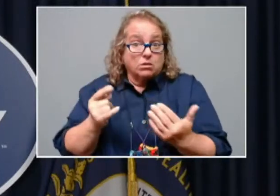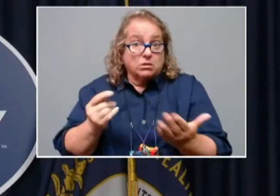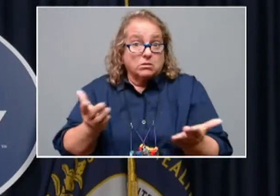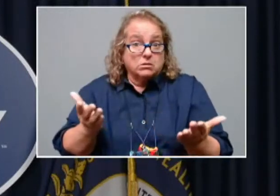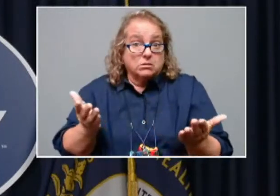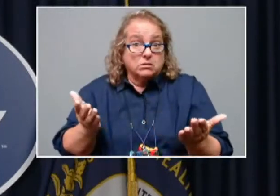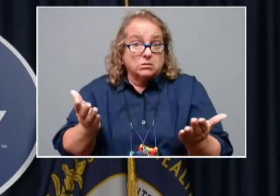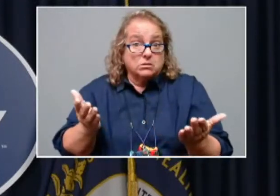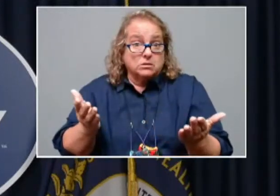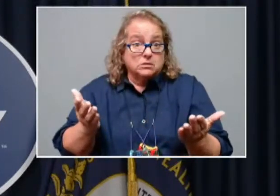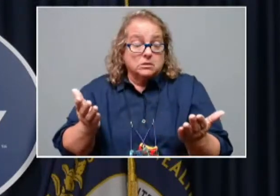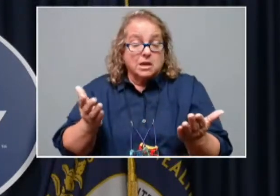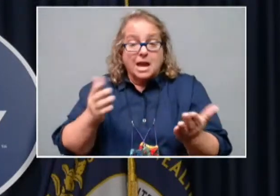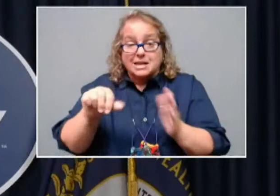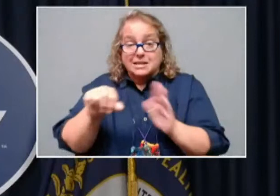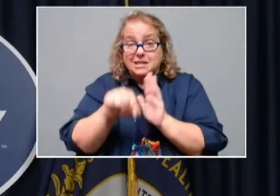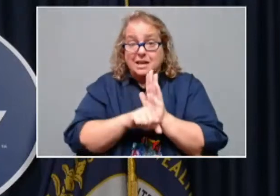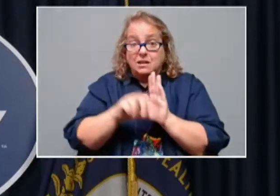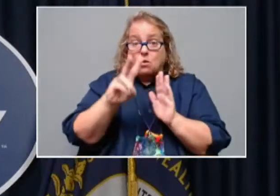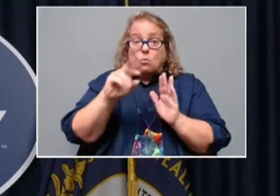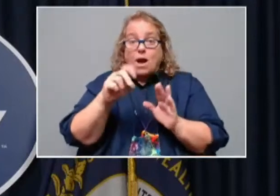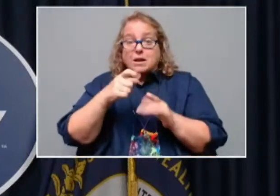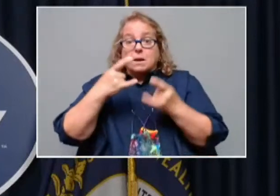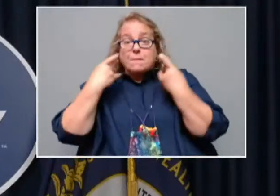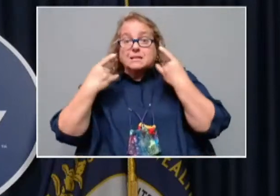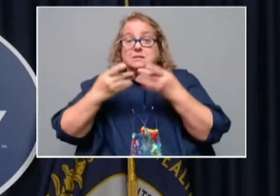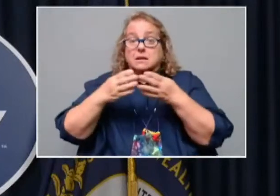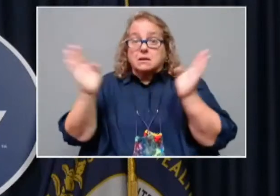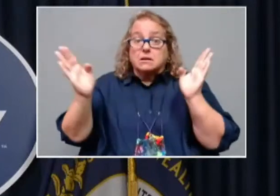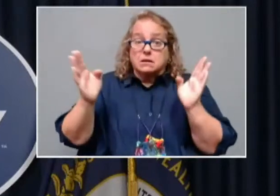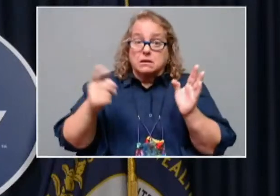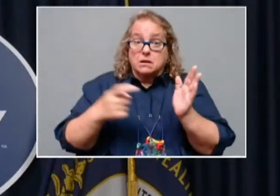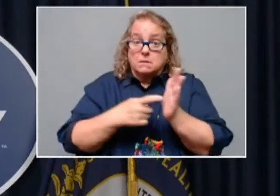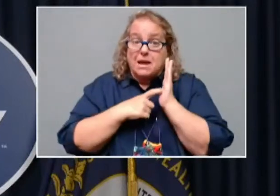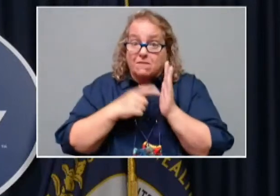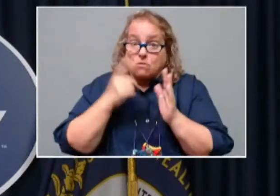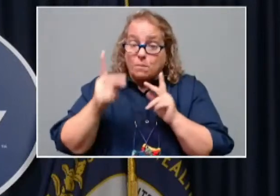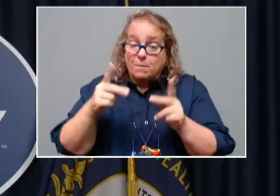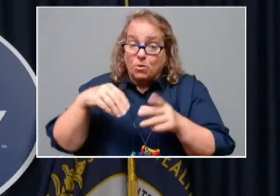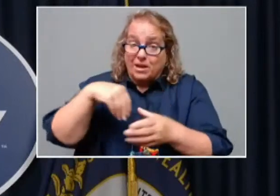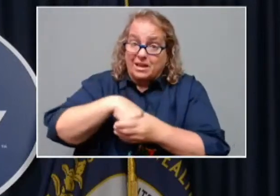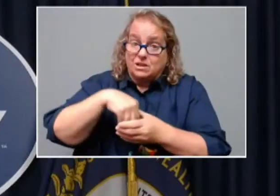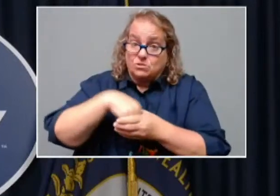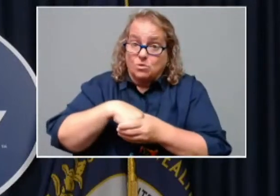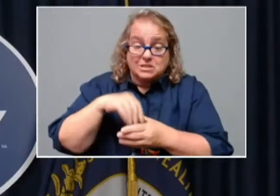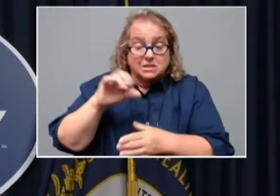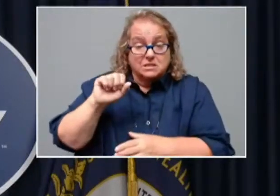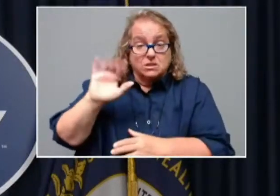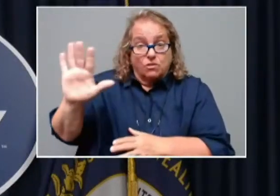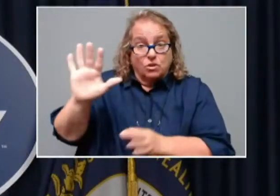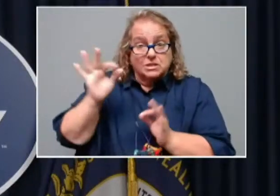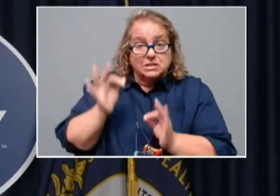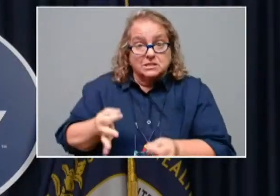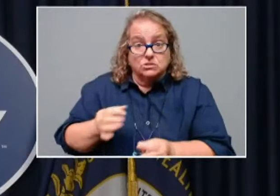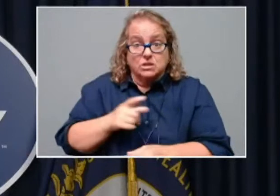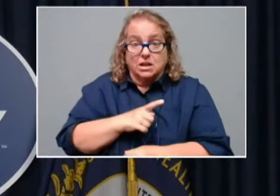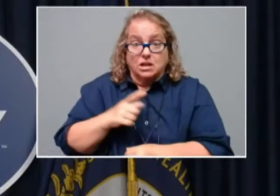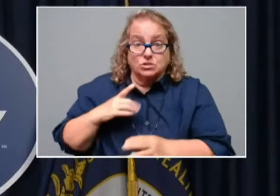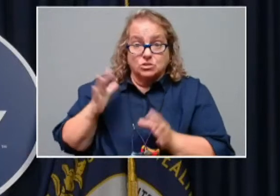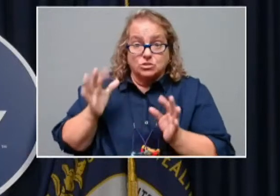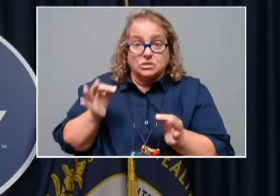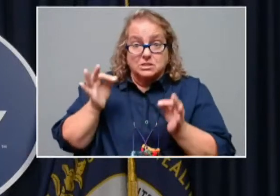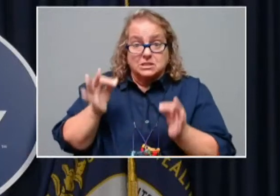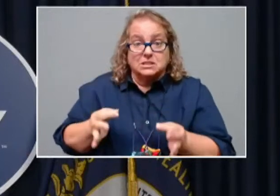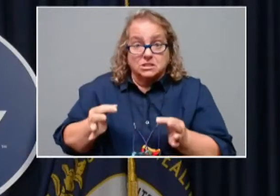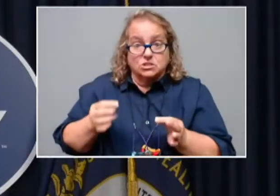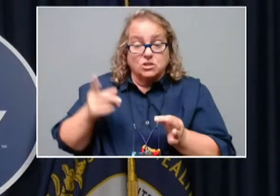a statewide mask mandate for people indoors is now ultimately their call, and they can look at all the information